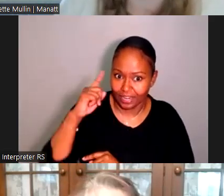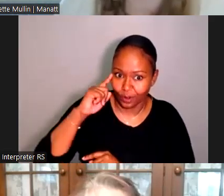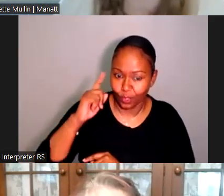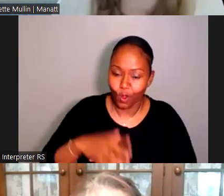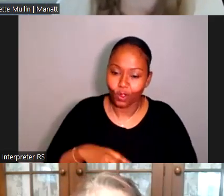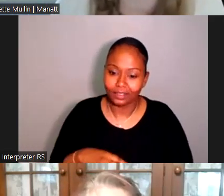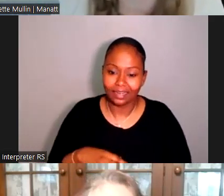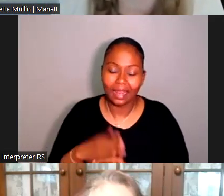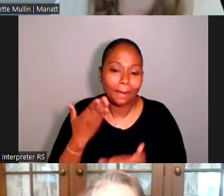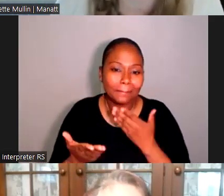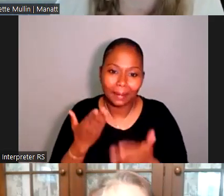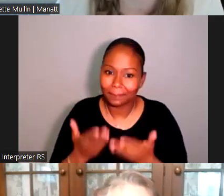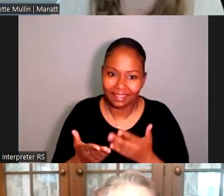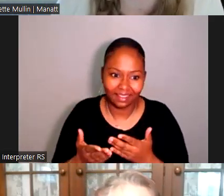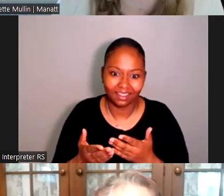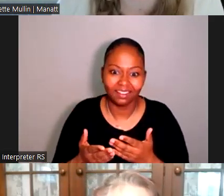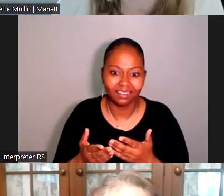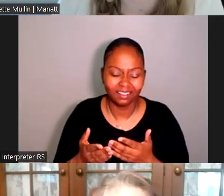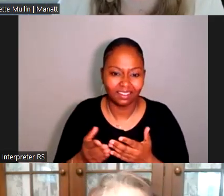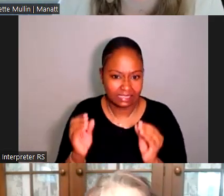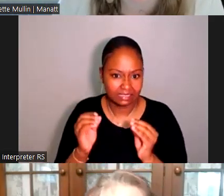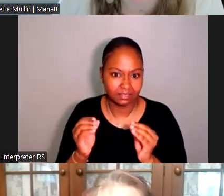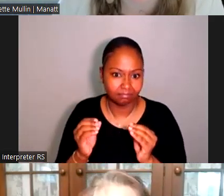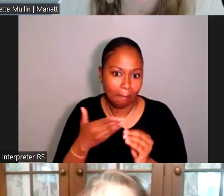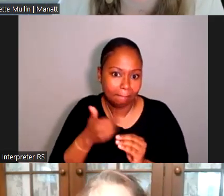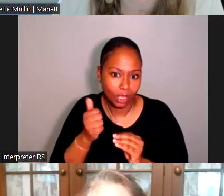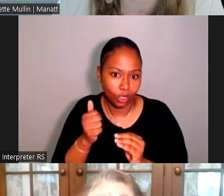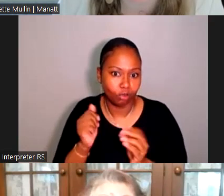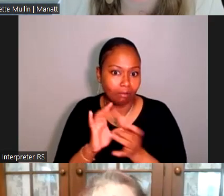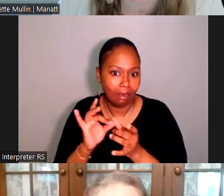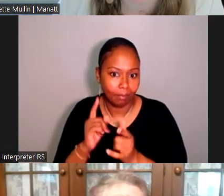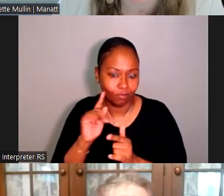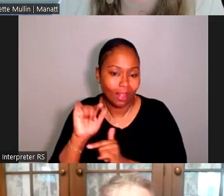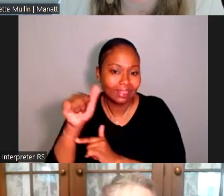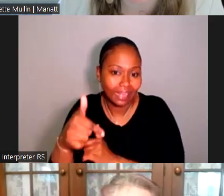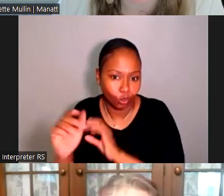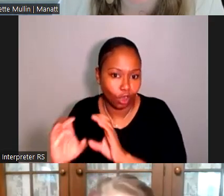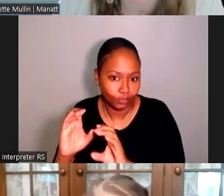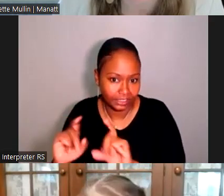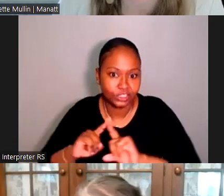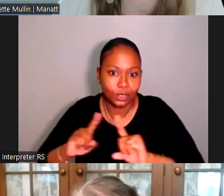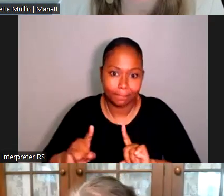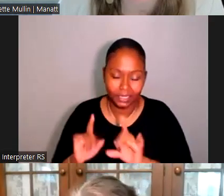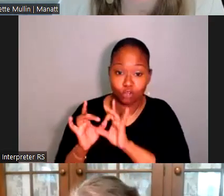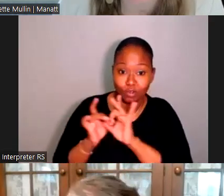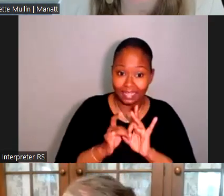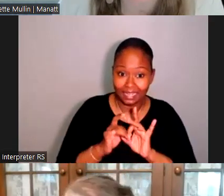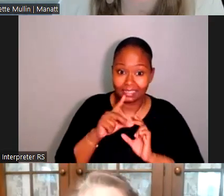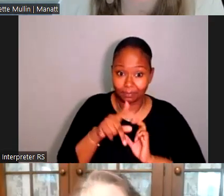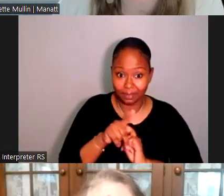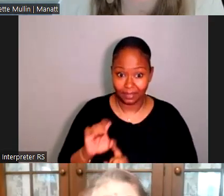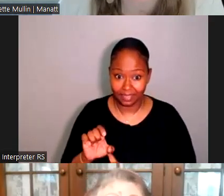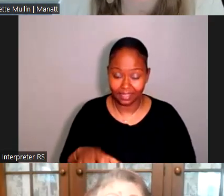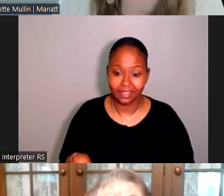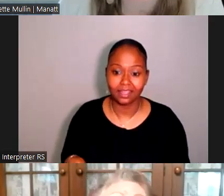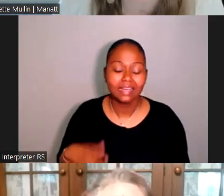of the conversation, but regarding PPE, and one of the things that, is saying, hey, caregivers,